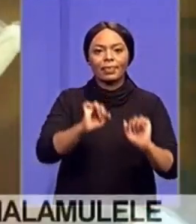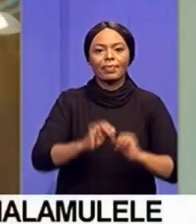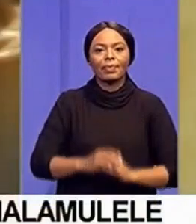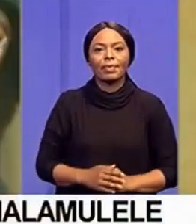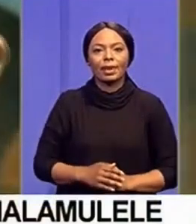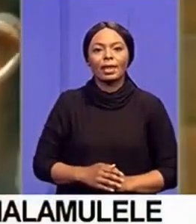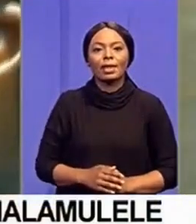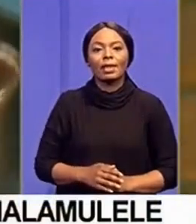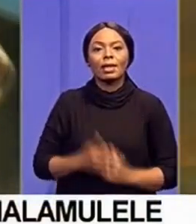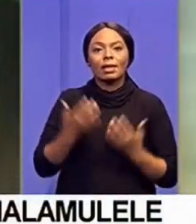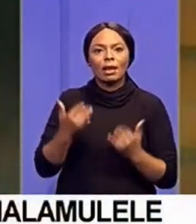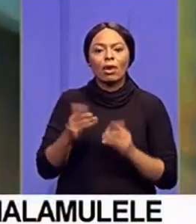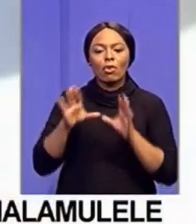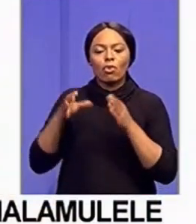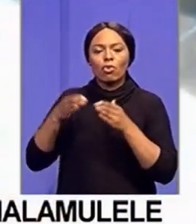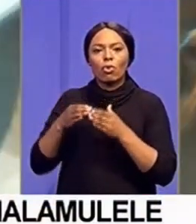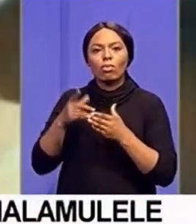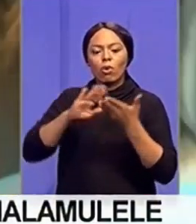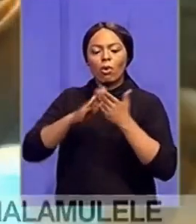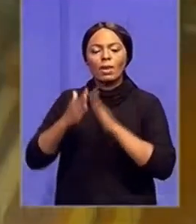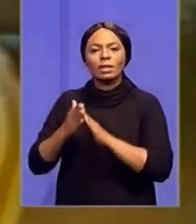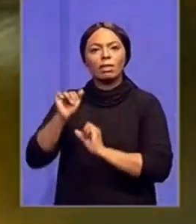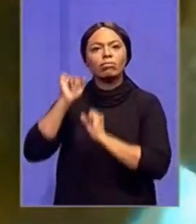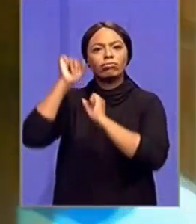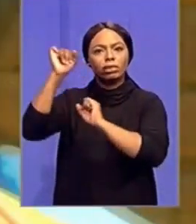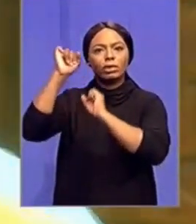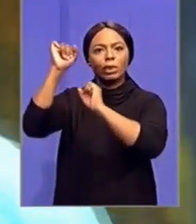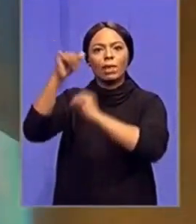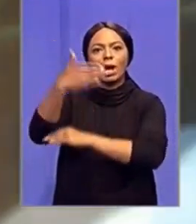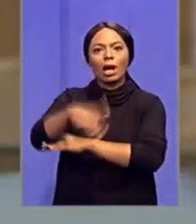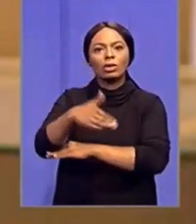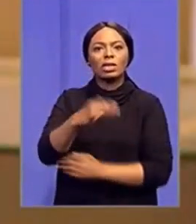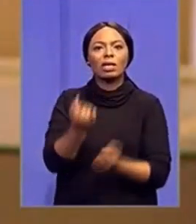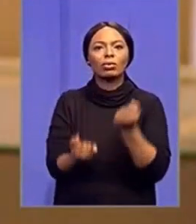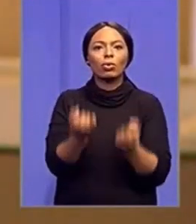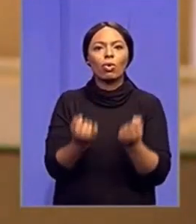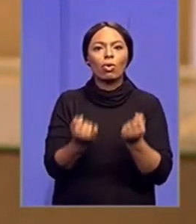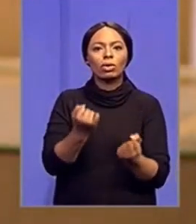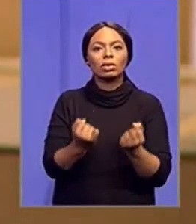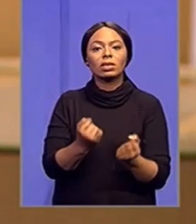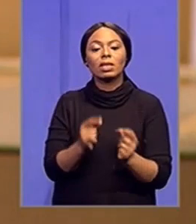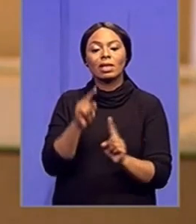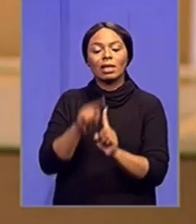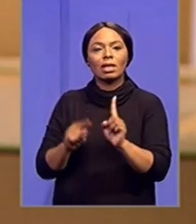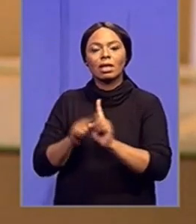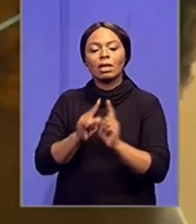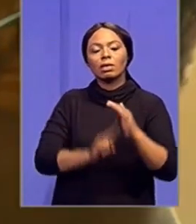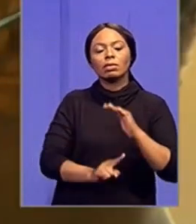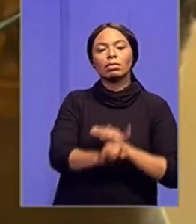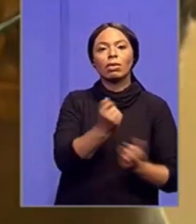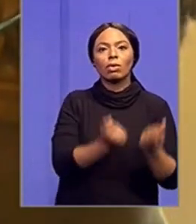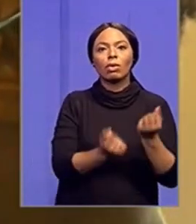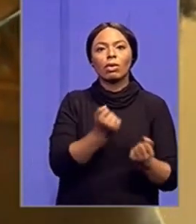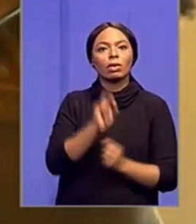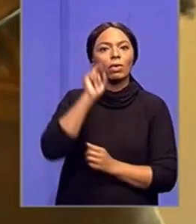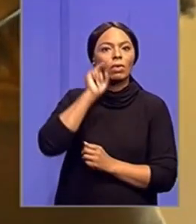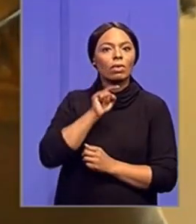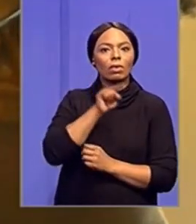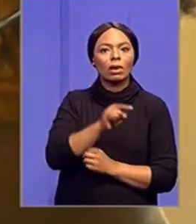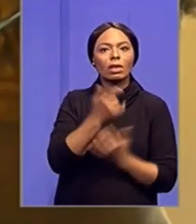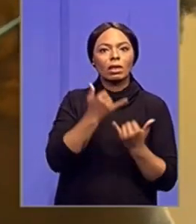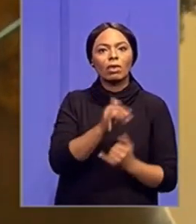ka ntle ga kgorotsheko ya magistrata wa Malamolela moo Enoch Mdo a beng a tšweletše gona. Enoch wa mengwaga e 52